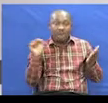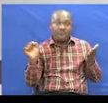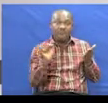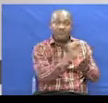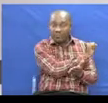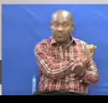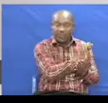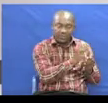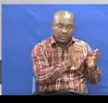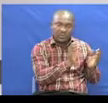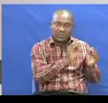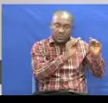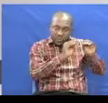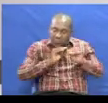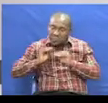it.